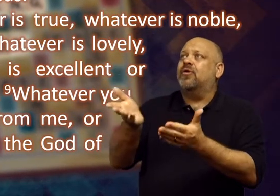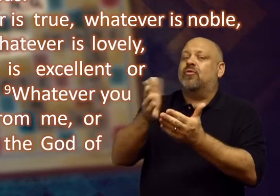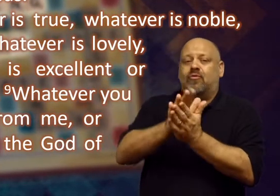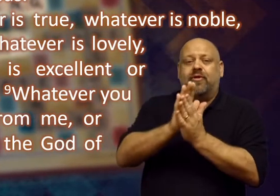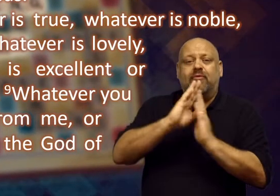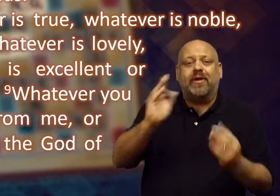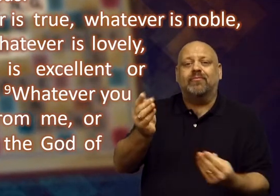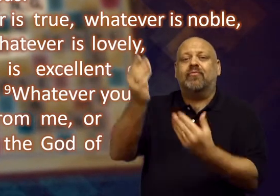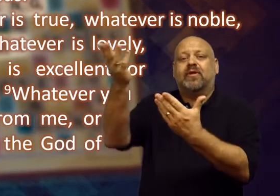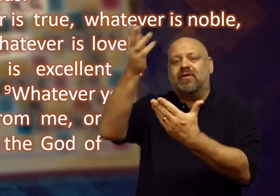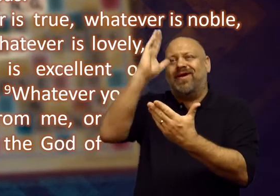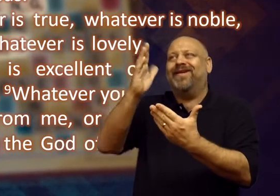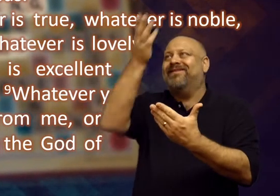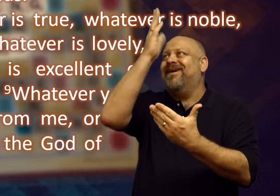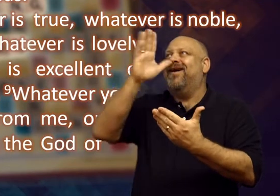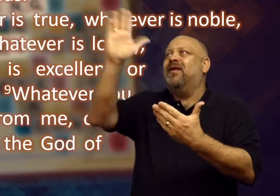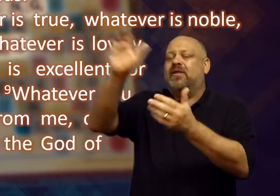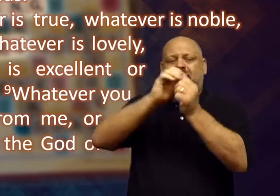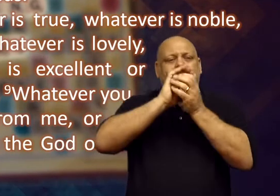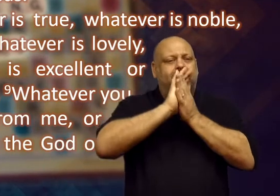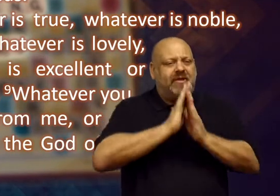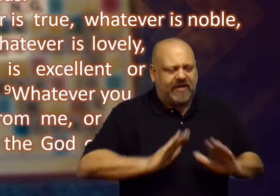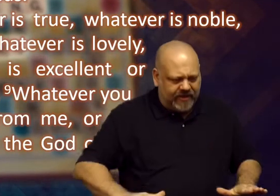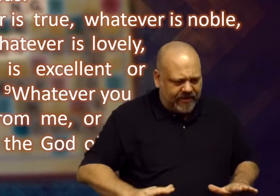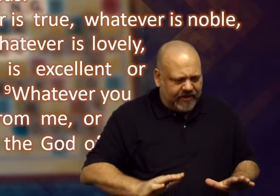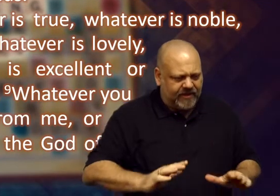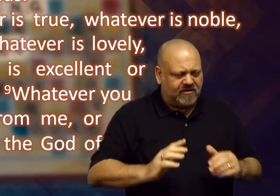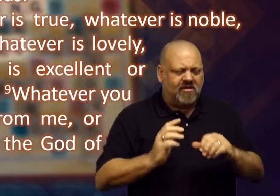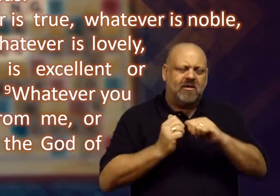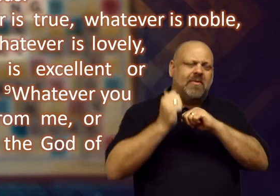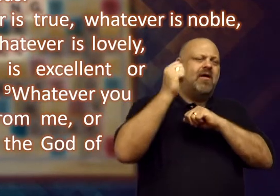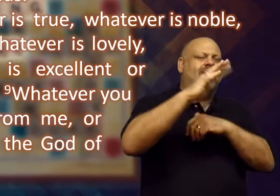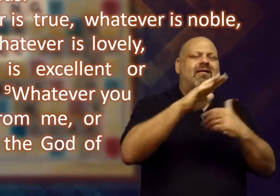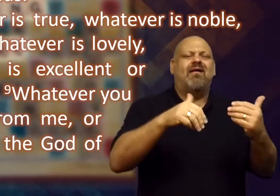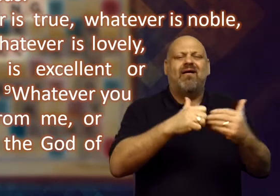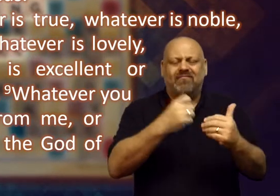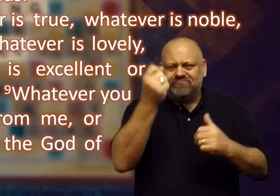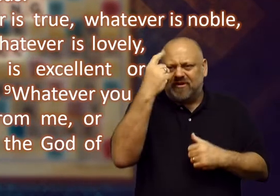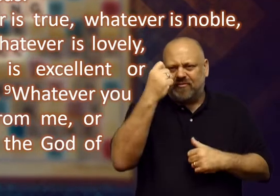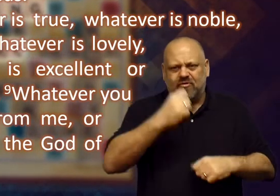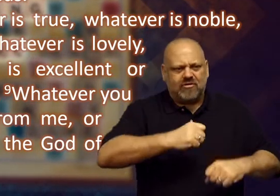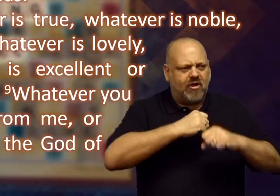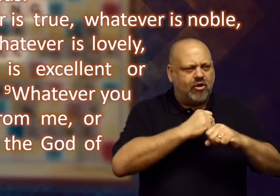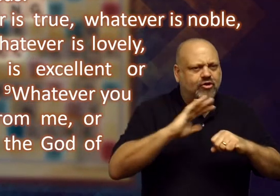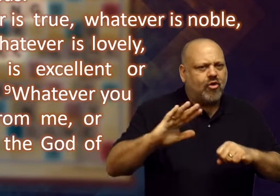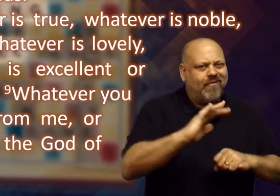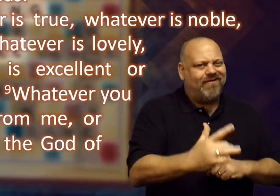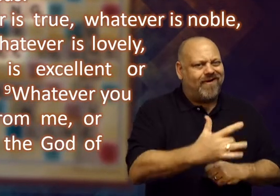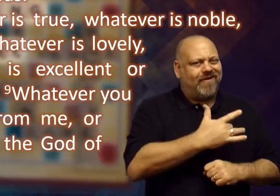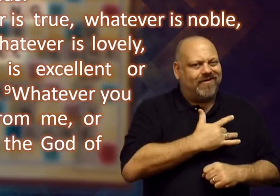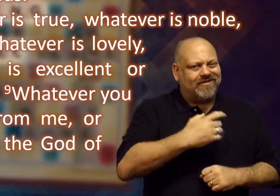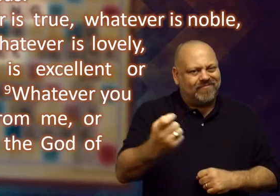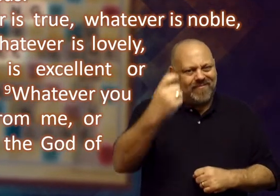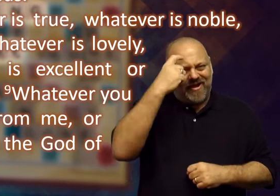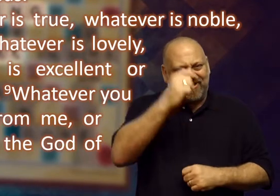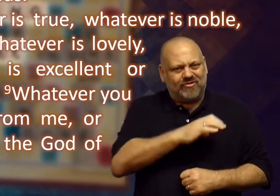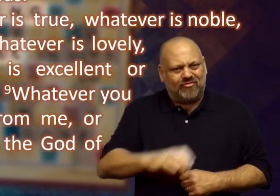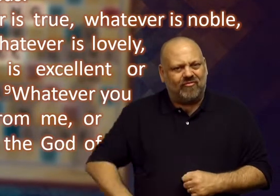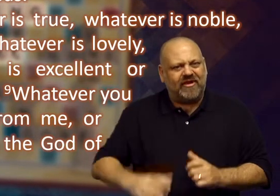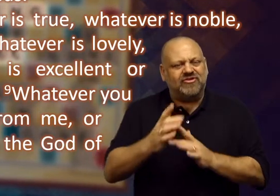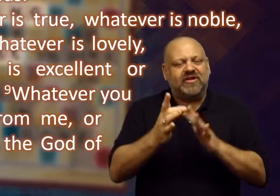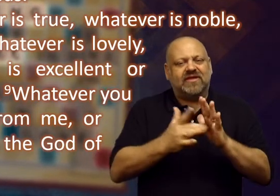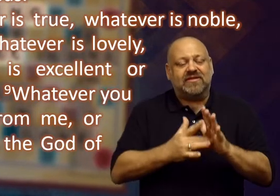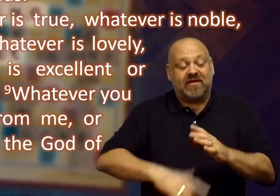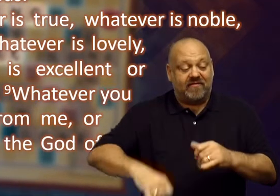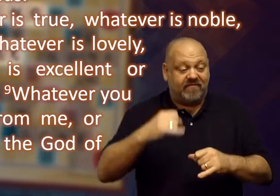the peace of God, which transcends all understanding, will guard your hearts and your minds in Christ Jesus. Finally,